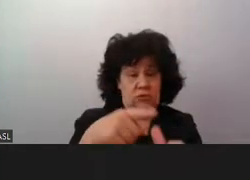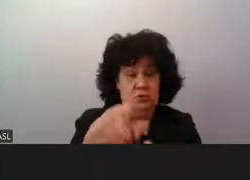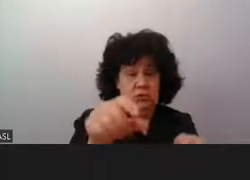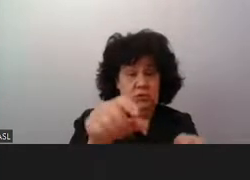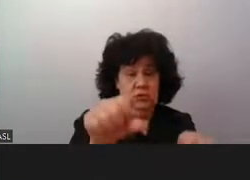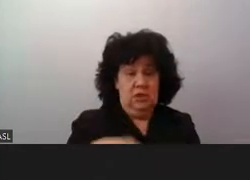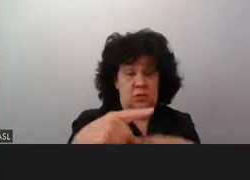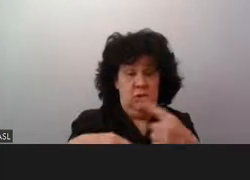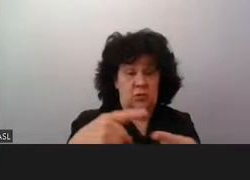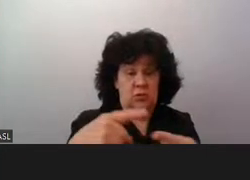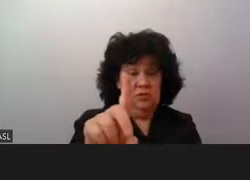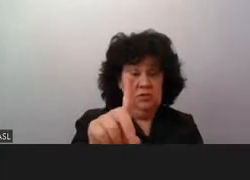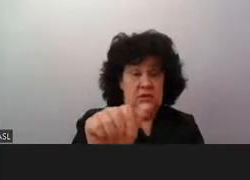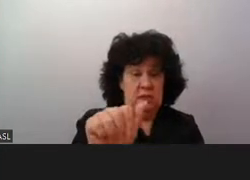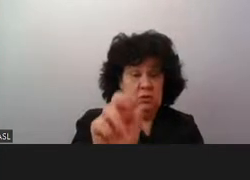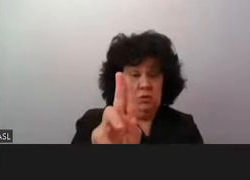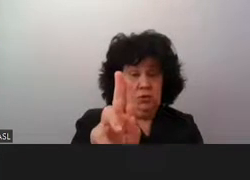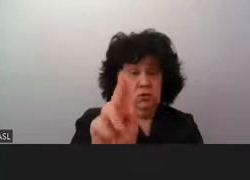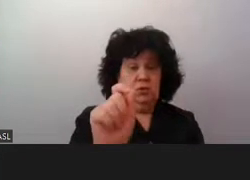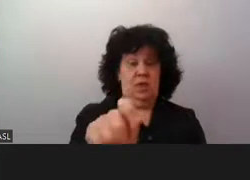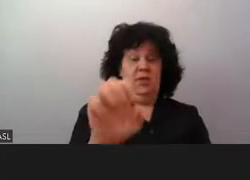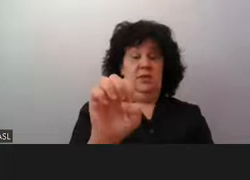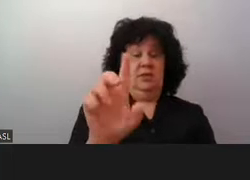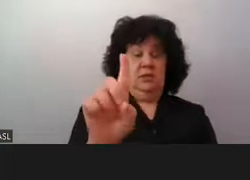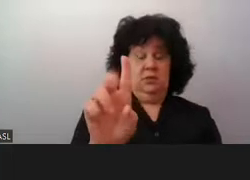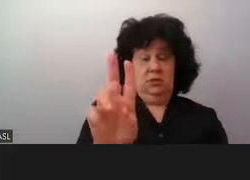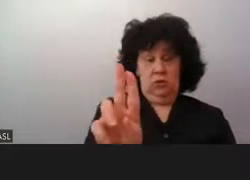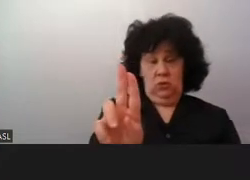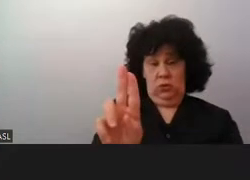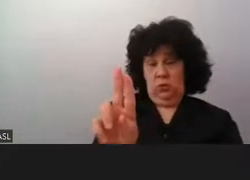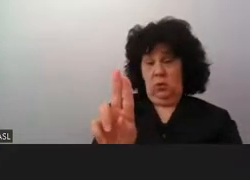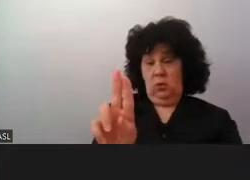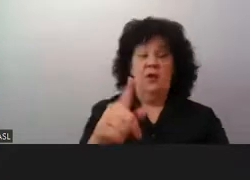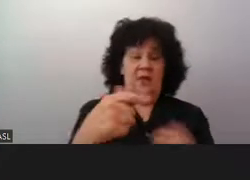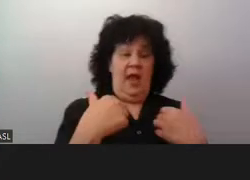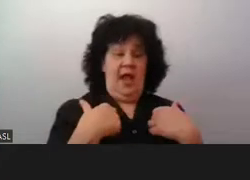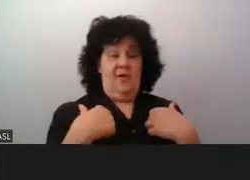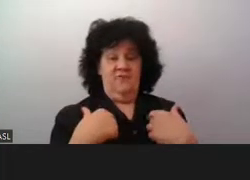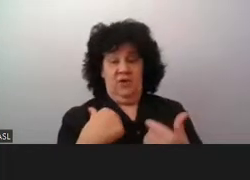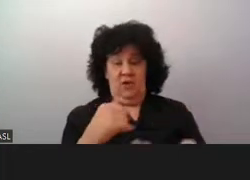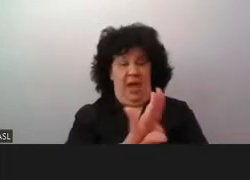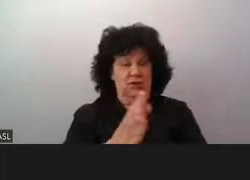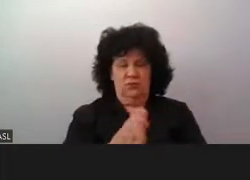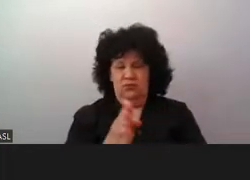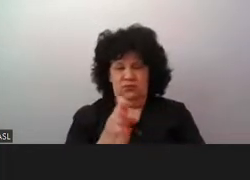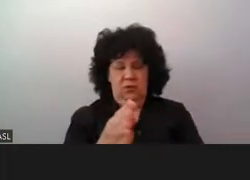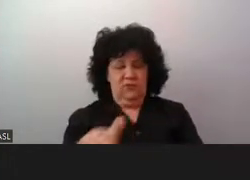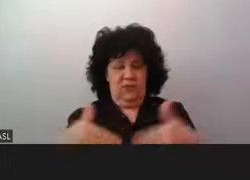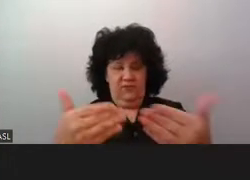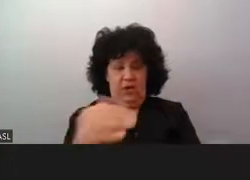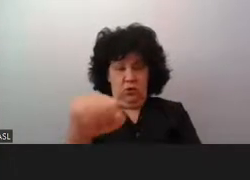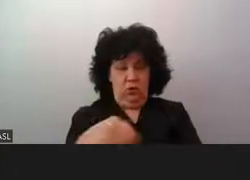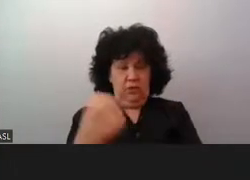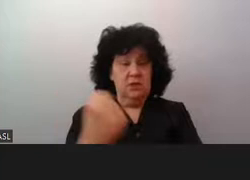to dau.edu, and they actually have a page that provides credentials. Okay. And they